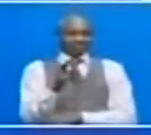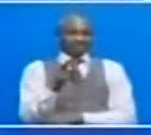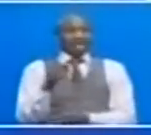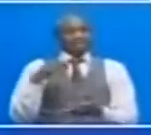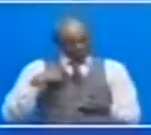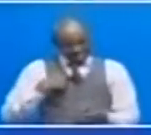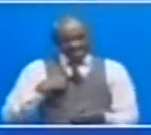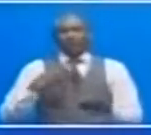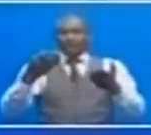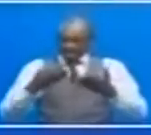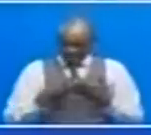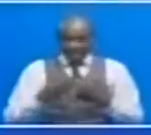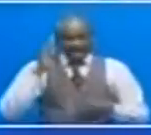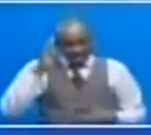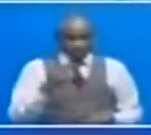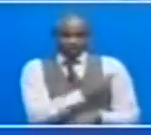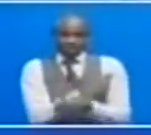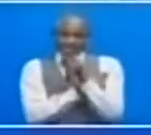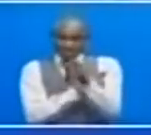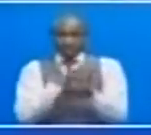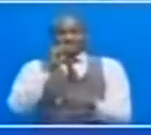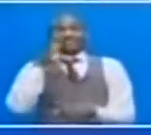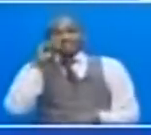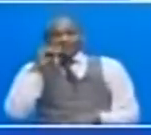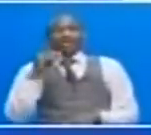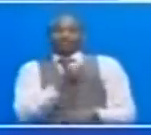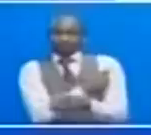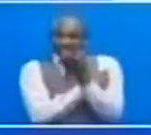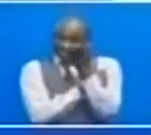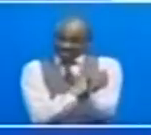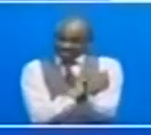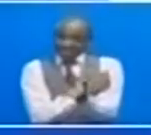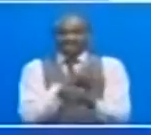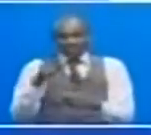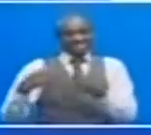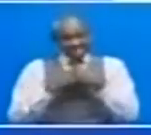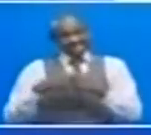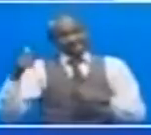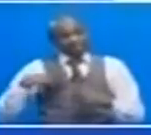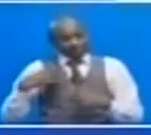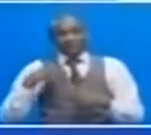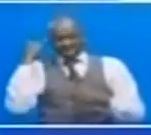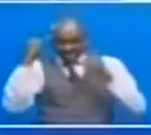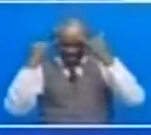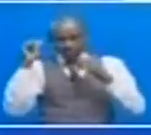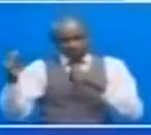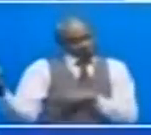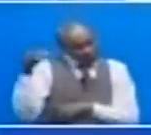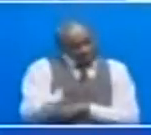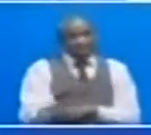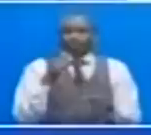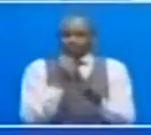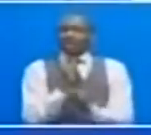I welcome Hello Doctor and SemaDoc product and challenge other innovators to do more in order